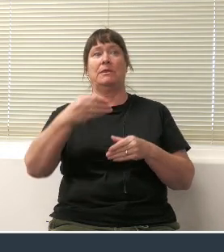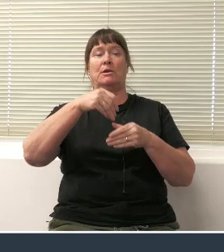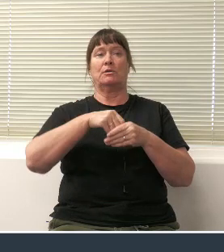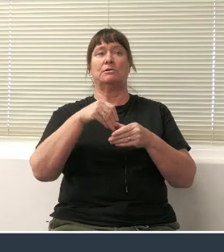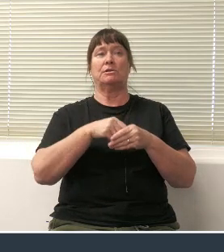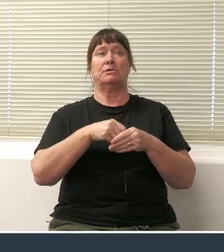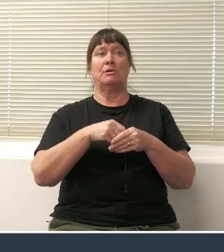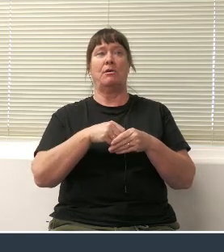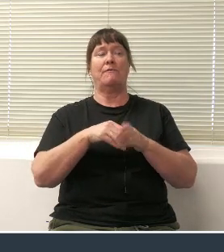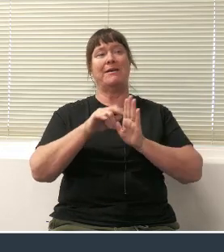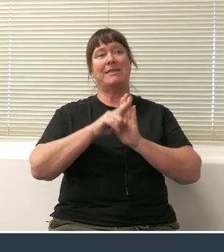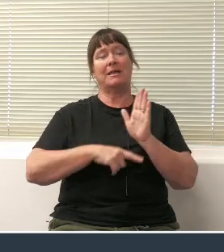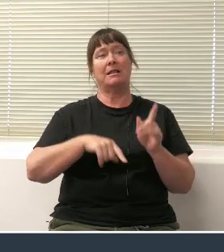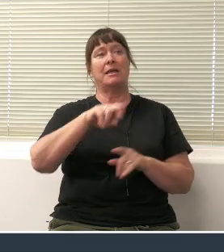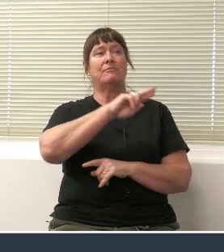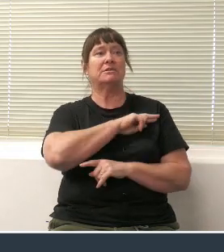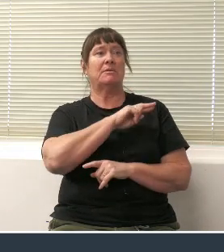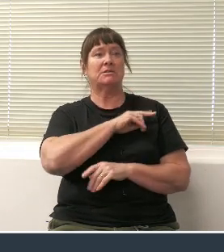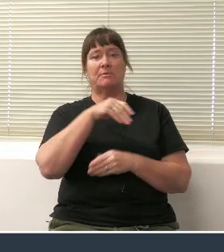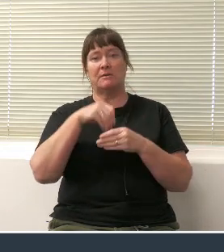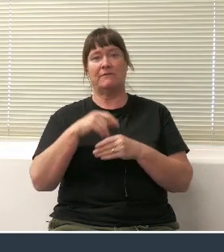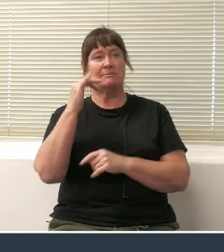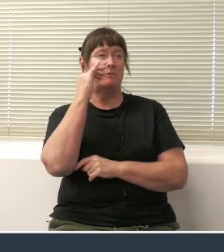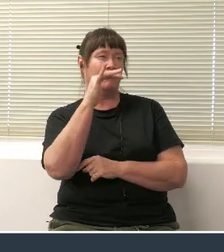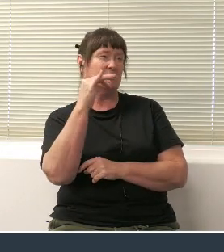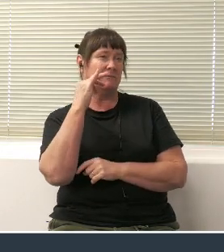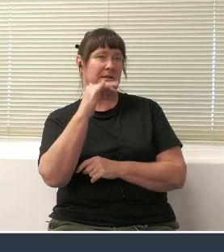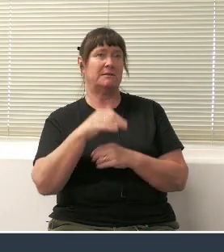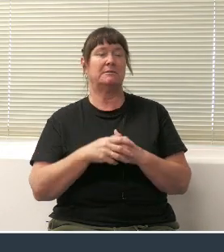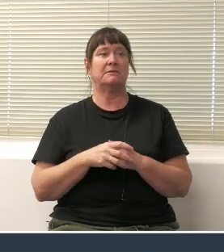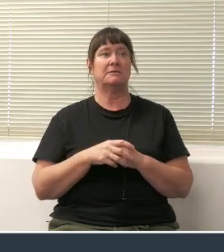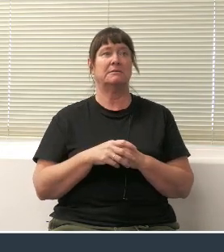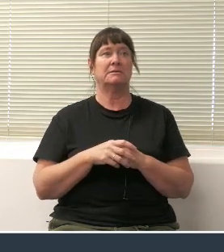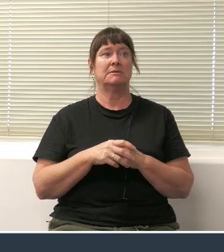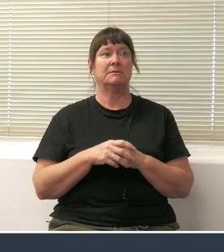ethical investment philosophies, of which those